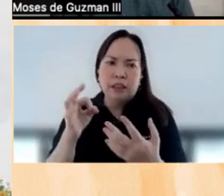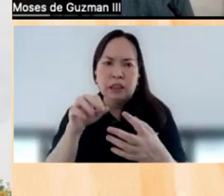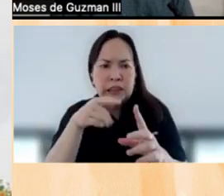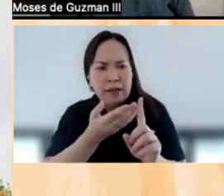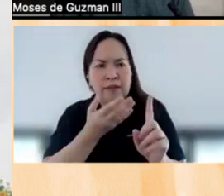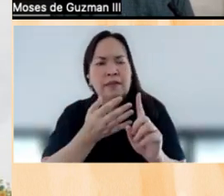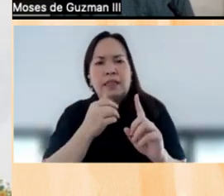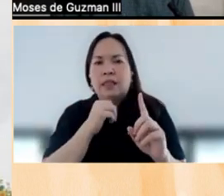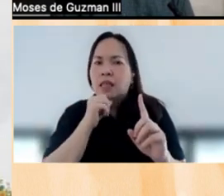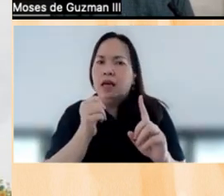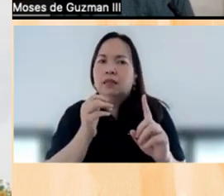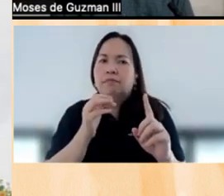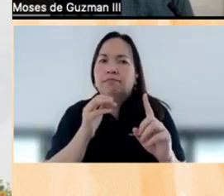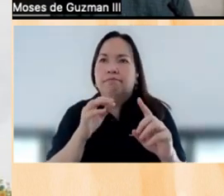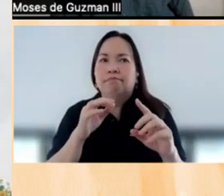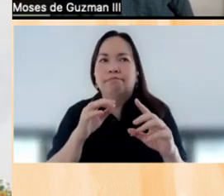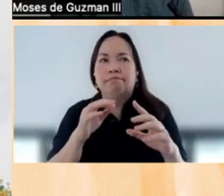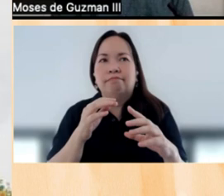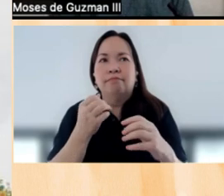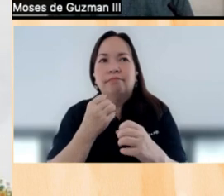conflicts are risk factors.